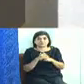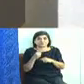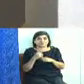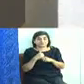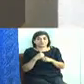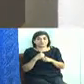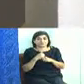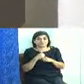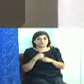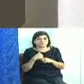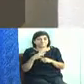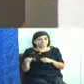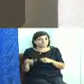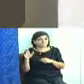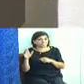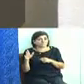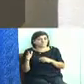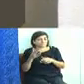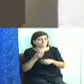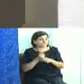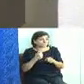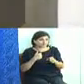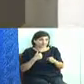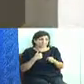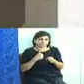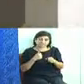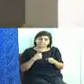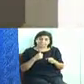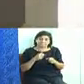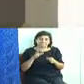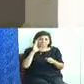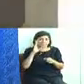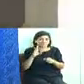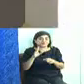but trust me, she'll put you to work.